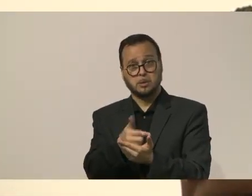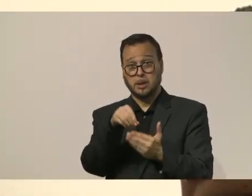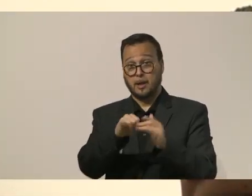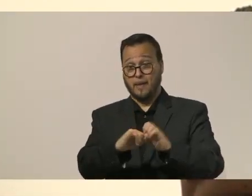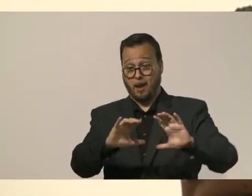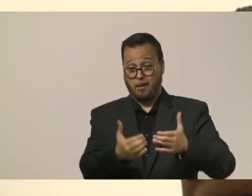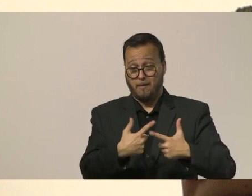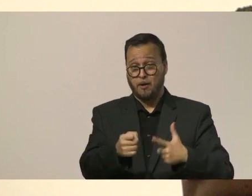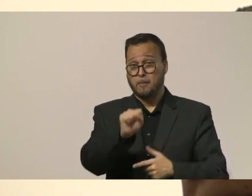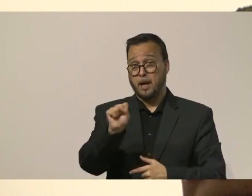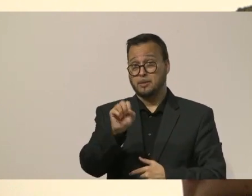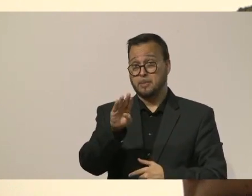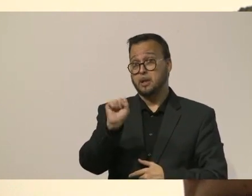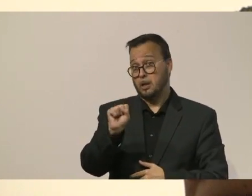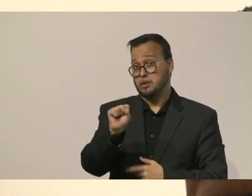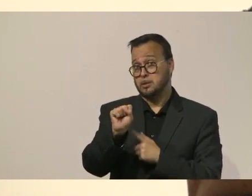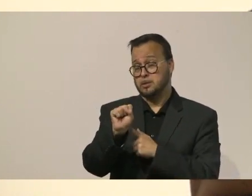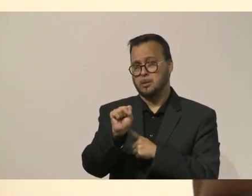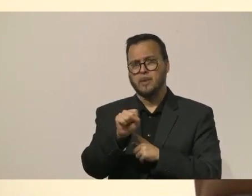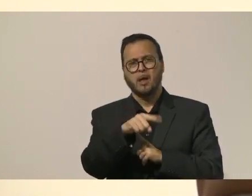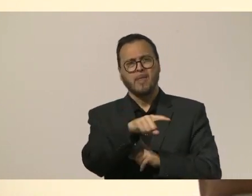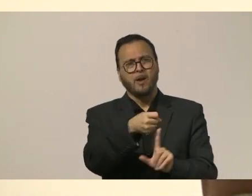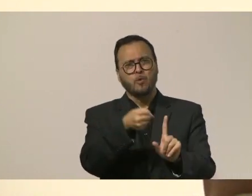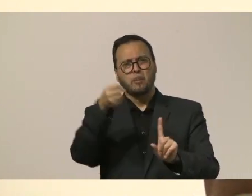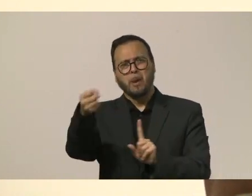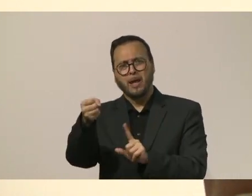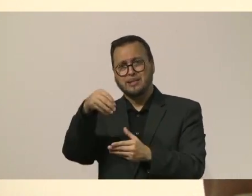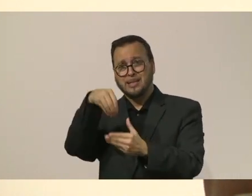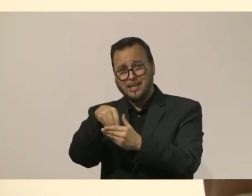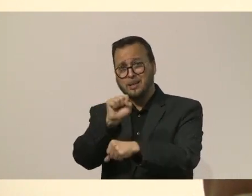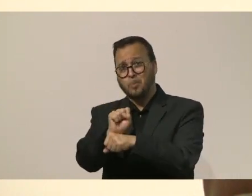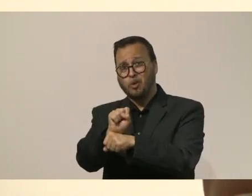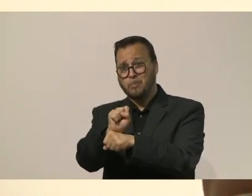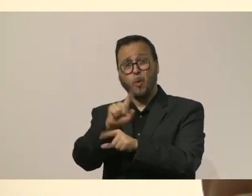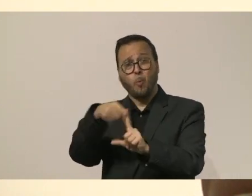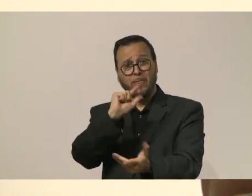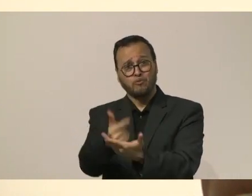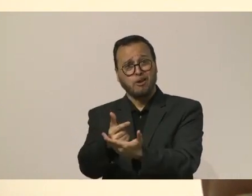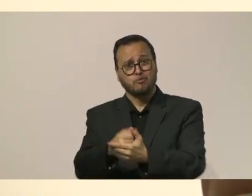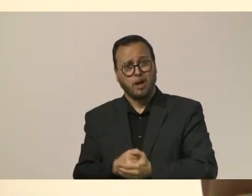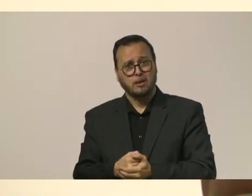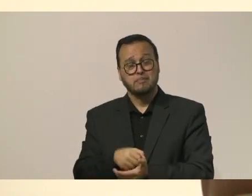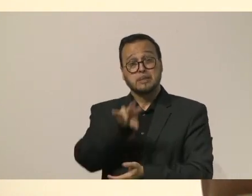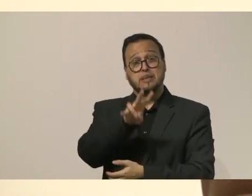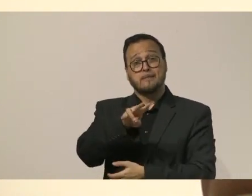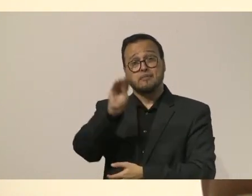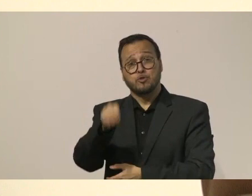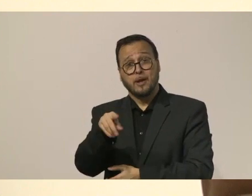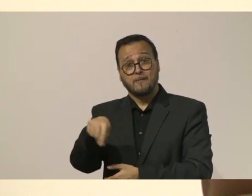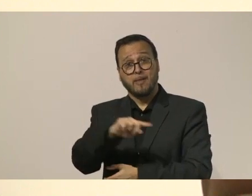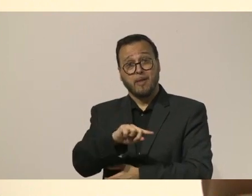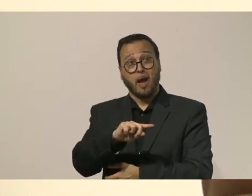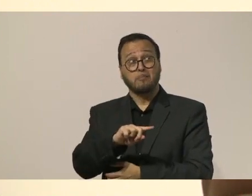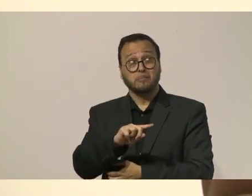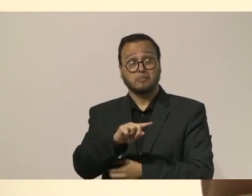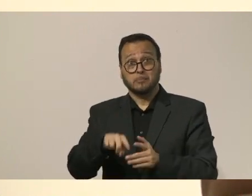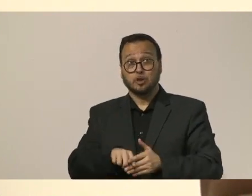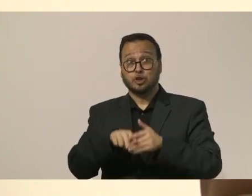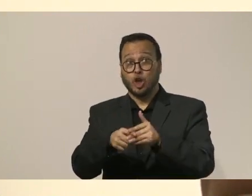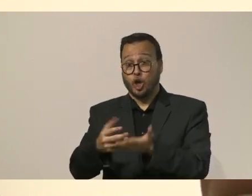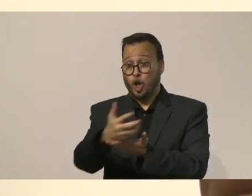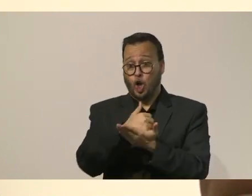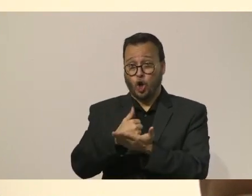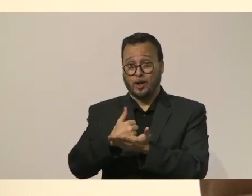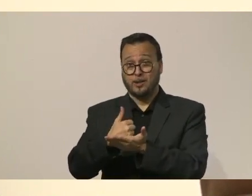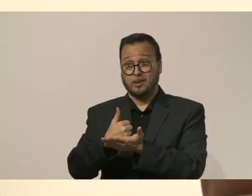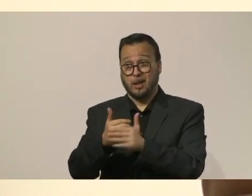from SBS were placed in employment upon their graduation, and 77% of them started earning salaries